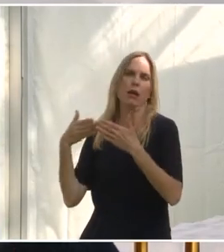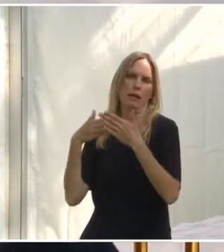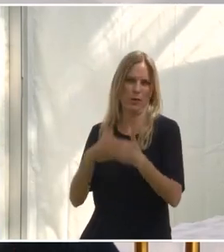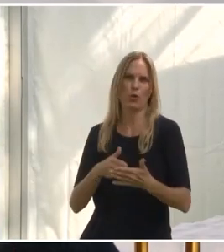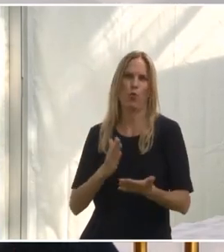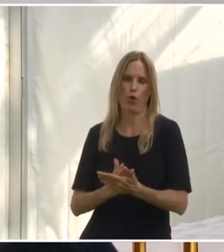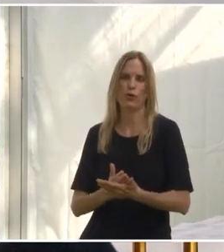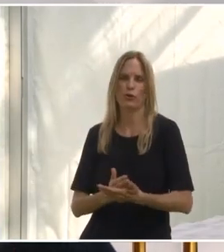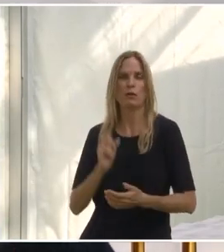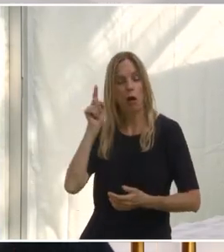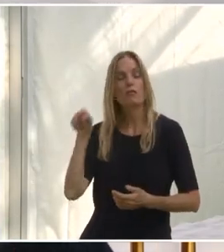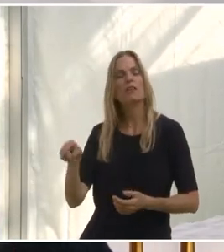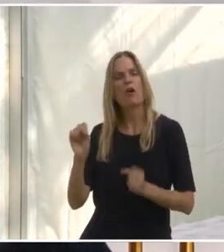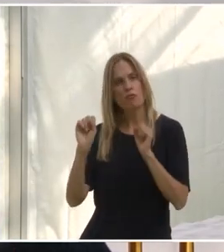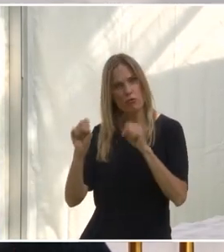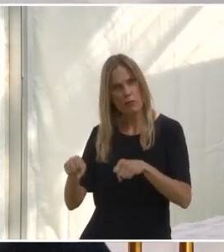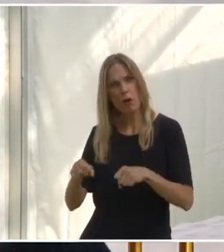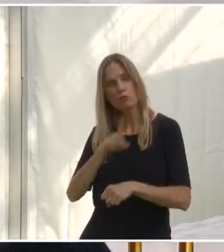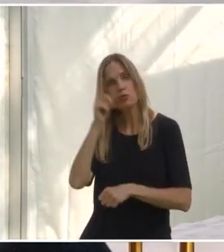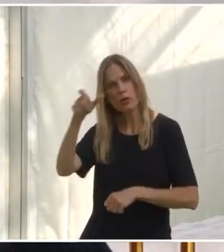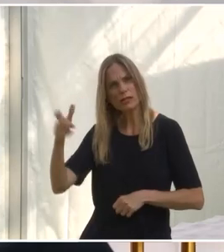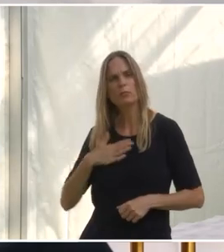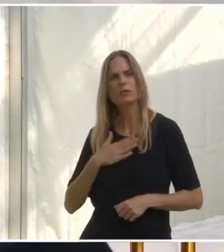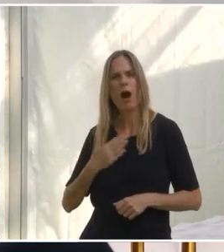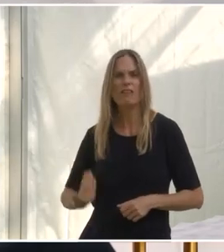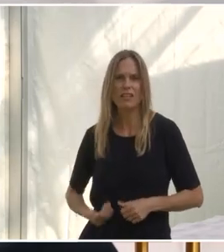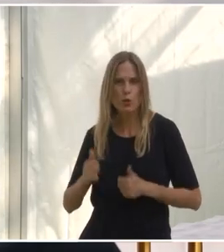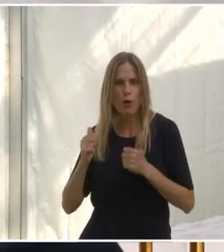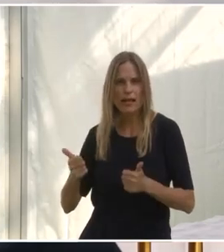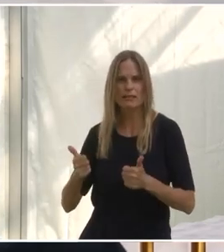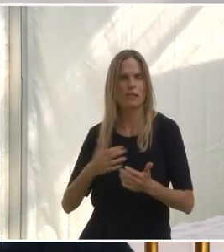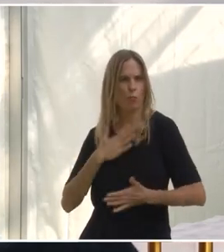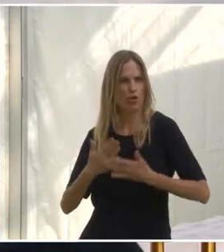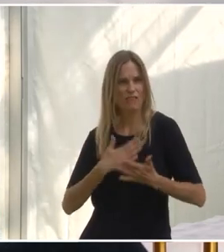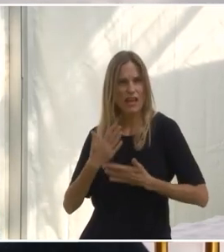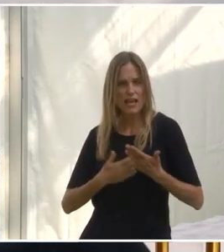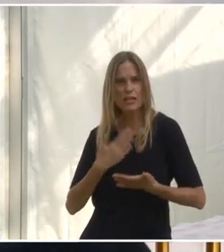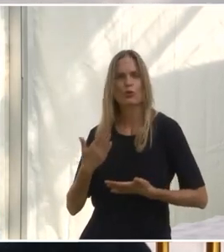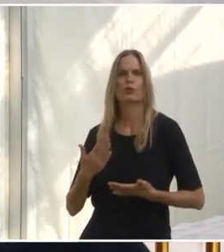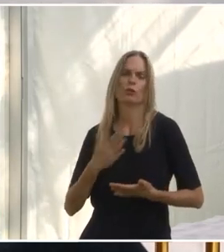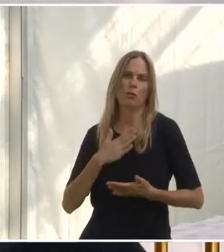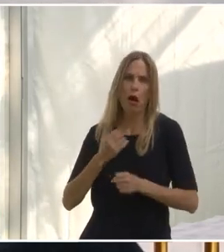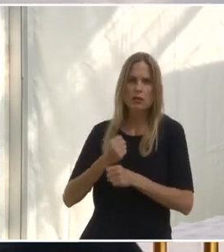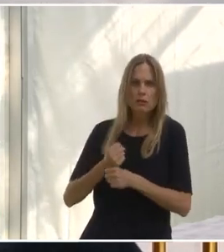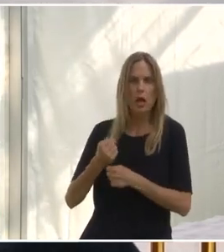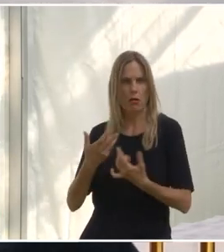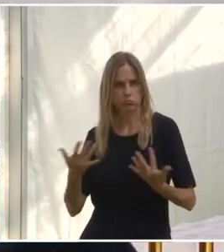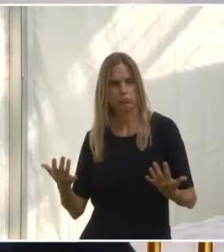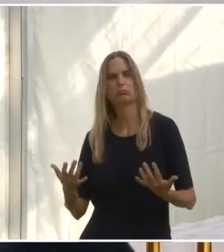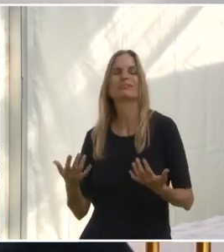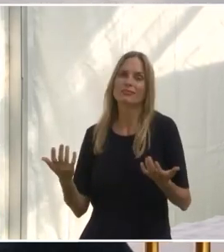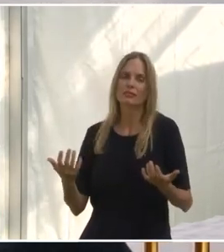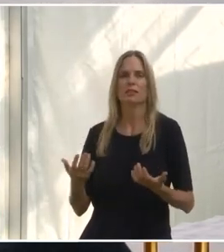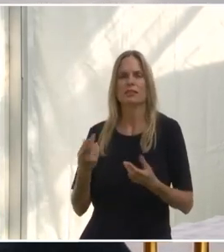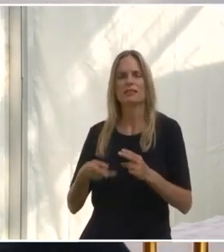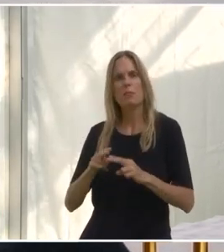an opportunity. Young people want to live a good life. They are, you know, motivated to do things. So in that sense, maybe these